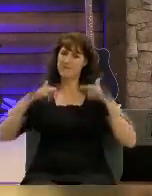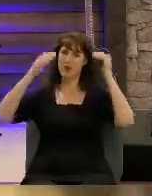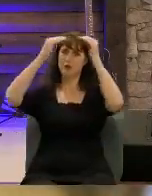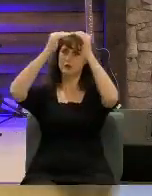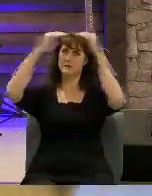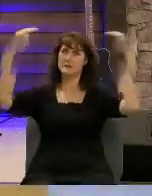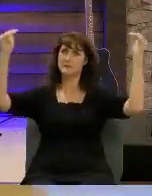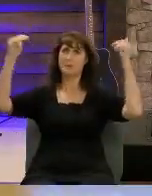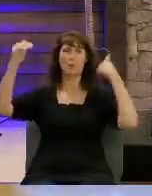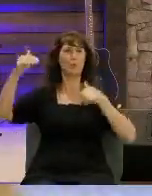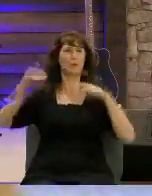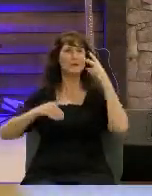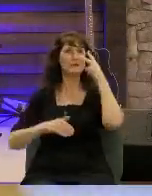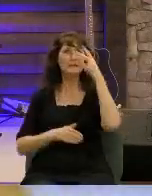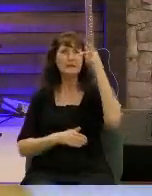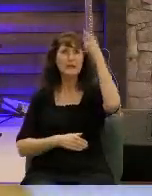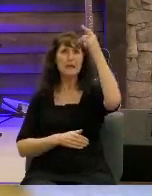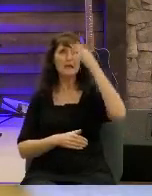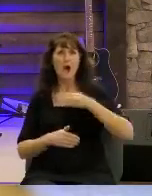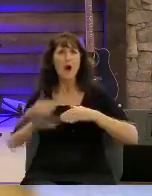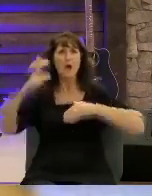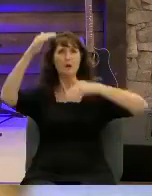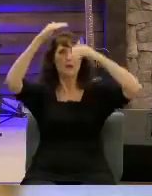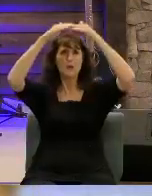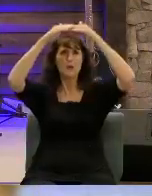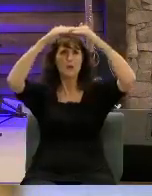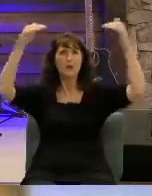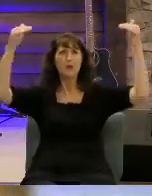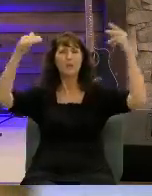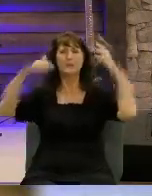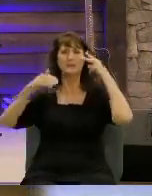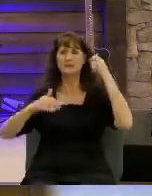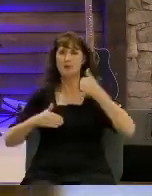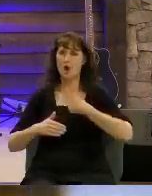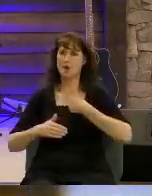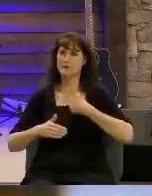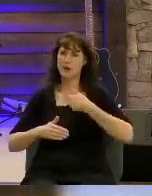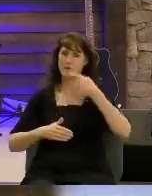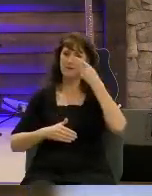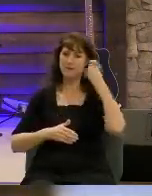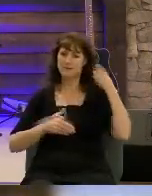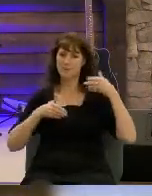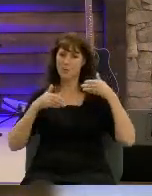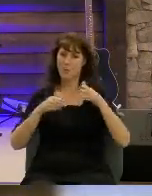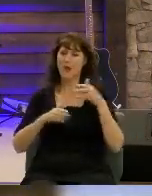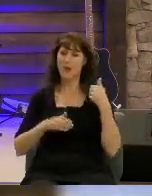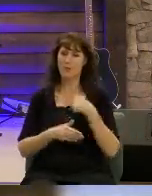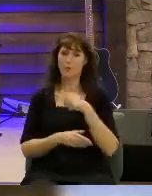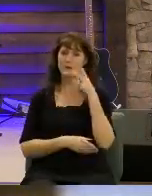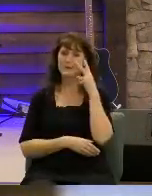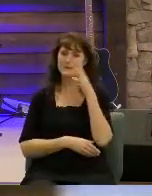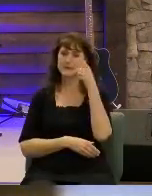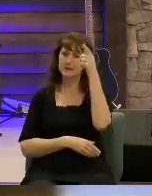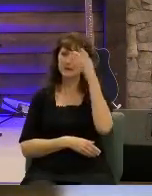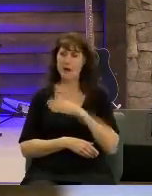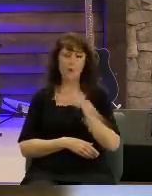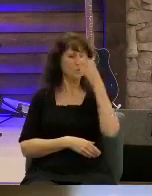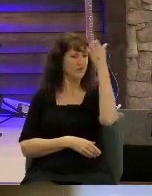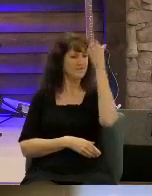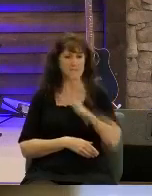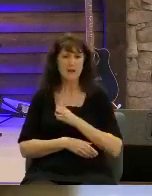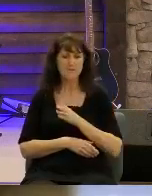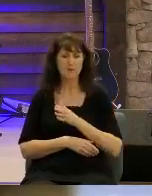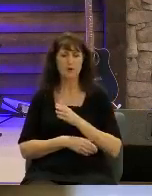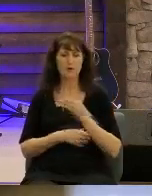see God, of how we see ourselves because of the way we see God. And we'll never again break through